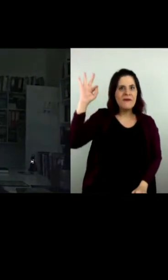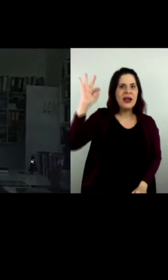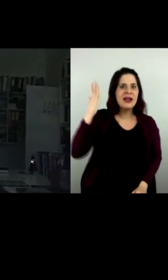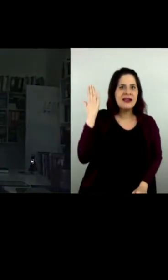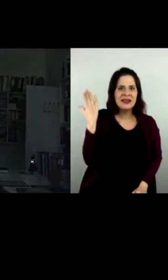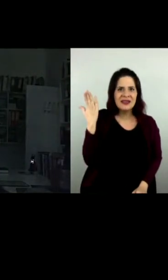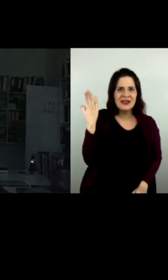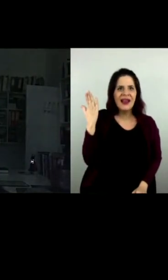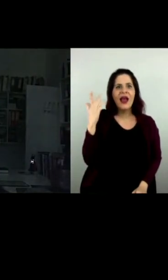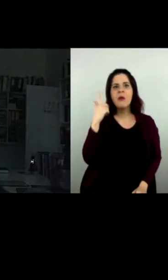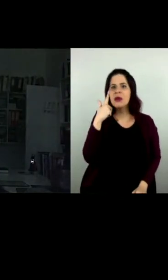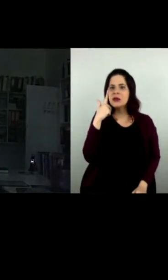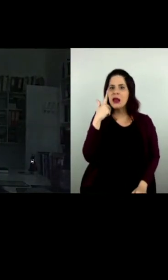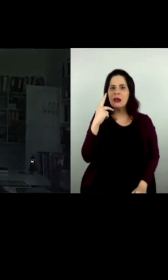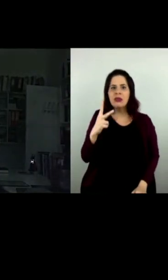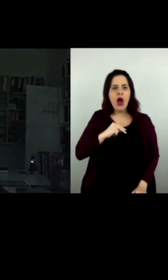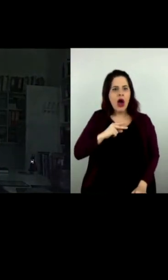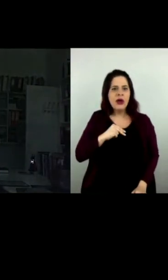it worked because